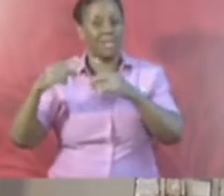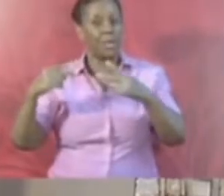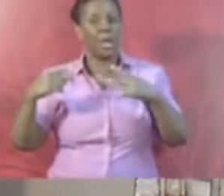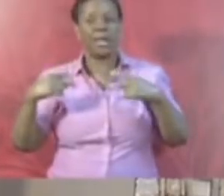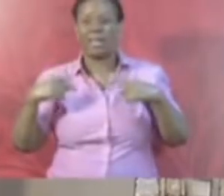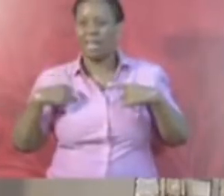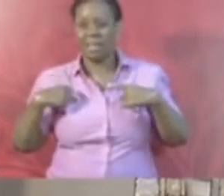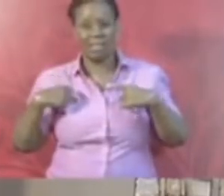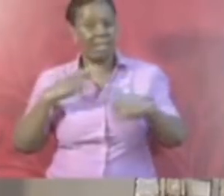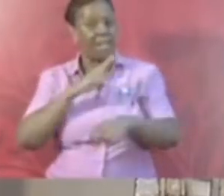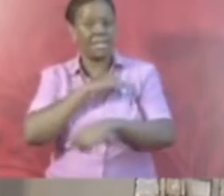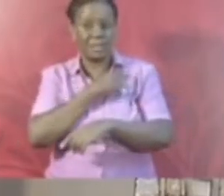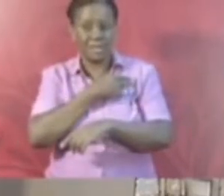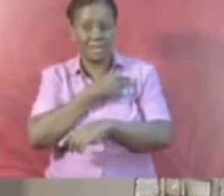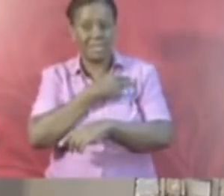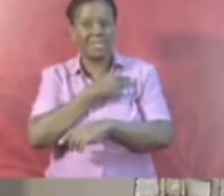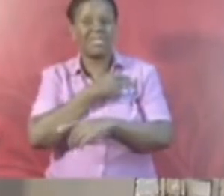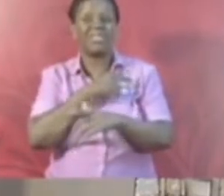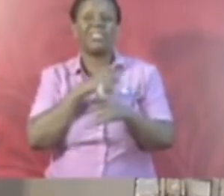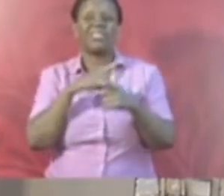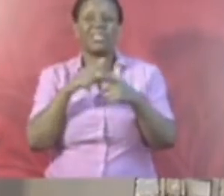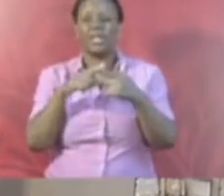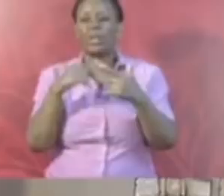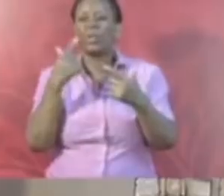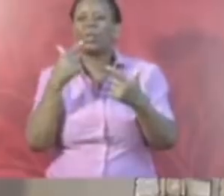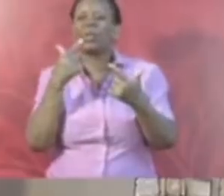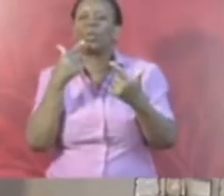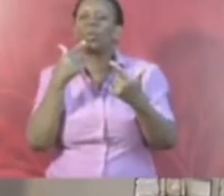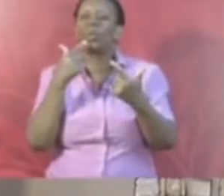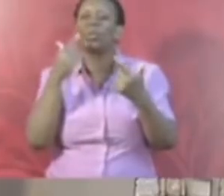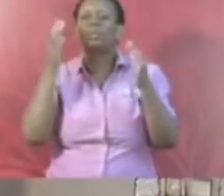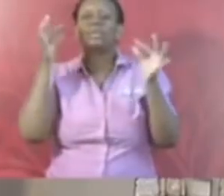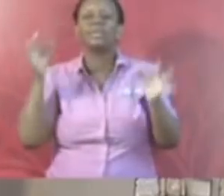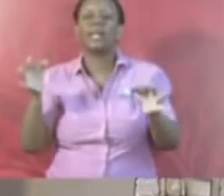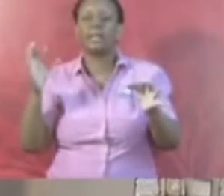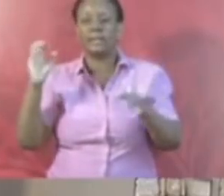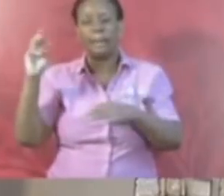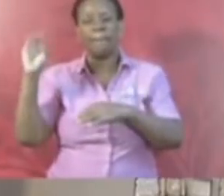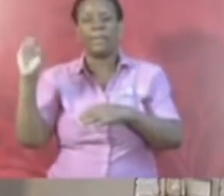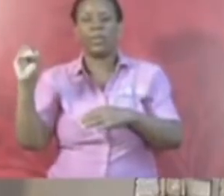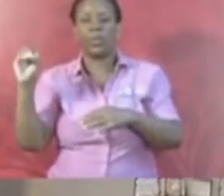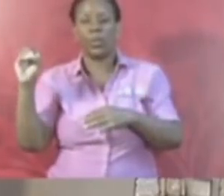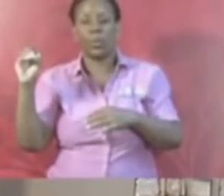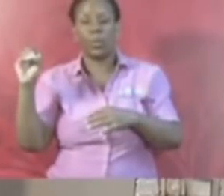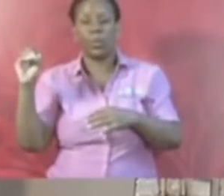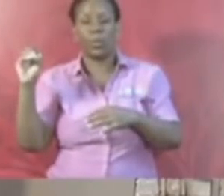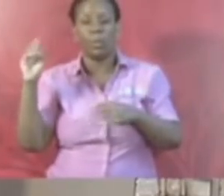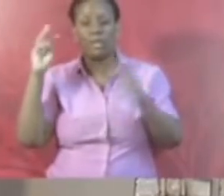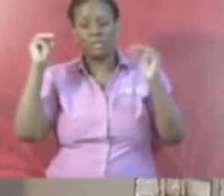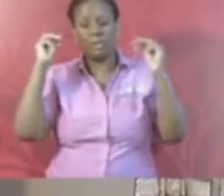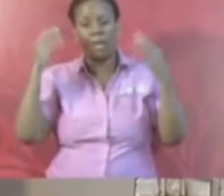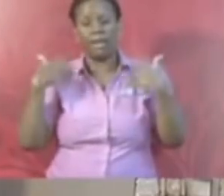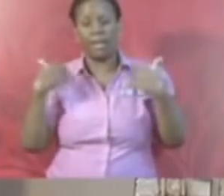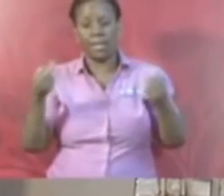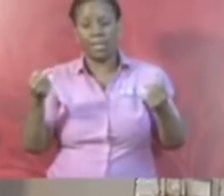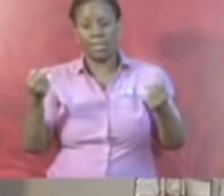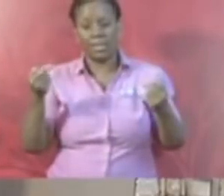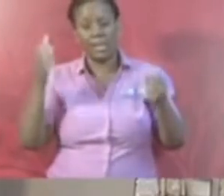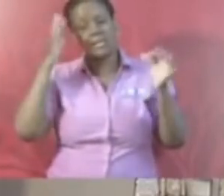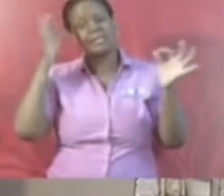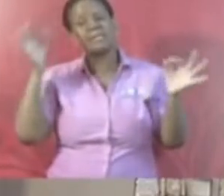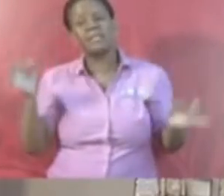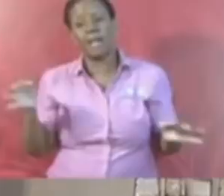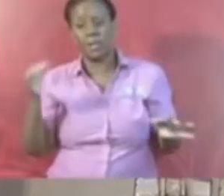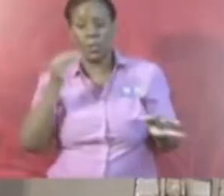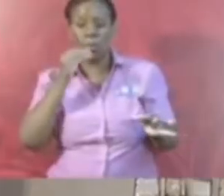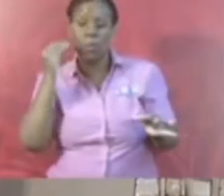it will be up to the CMO and the Ministry of Health to either hospitalize you or allow you to quarantine at home. So the